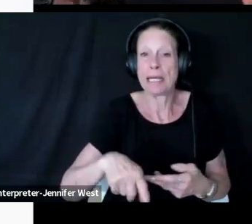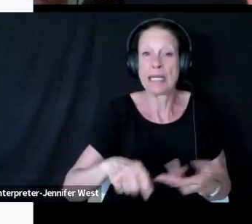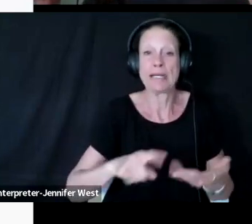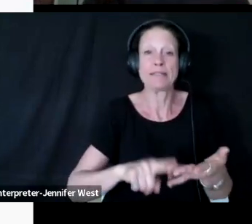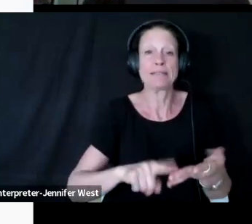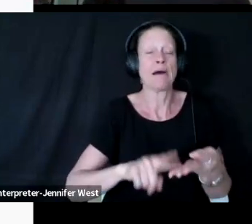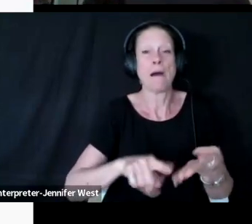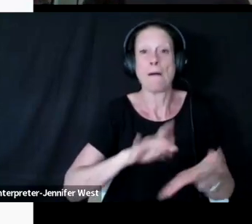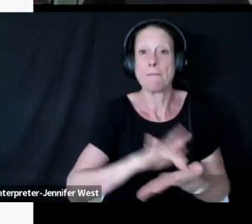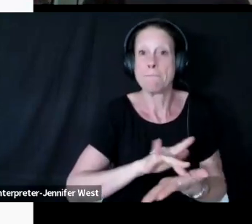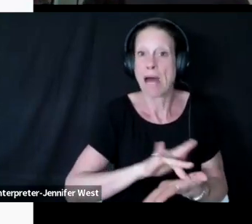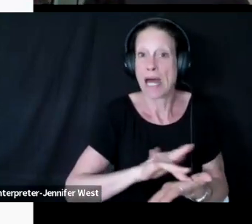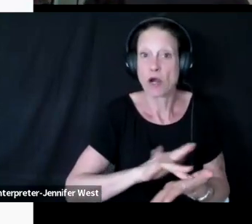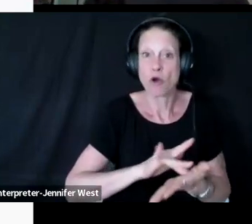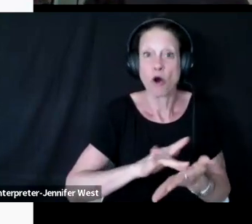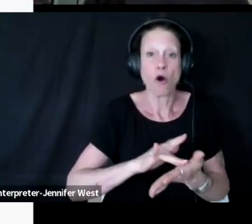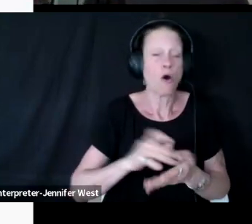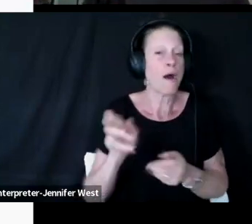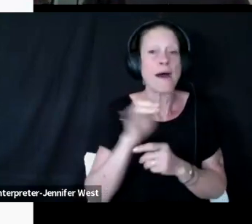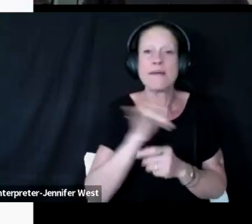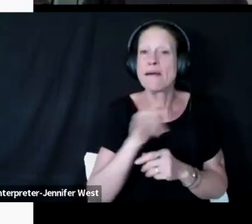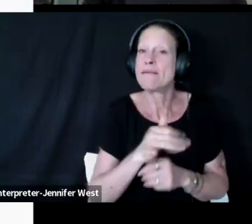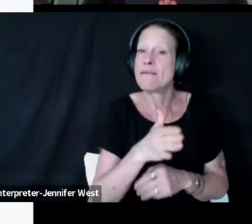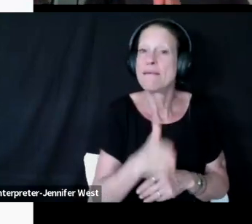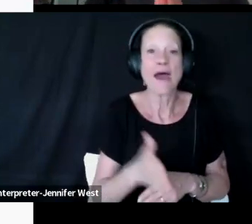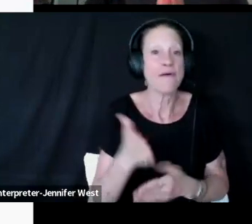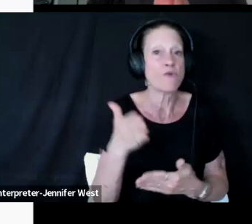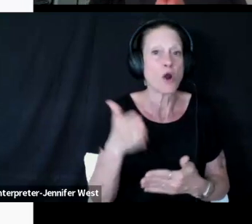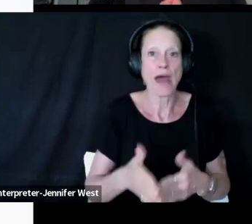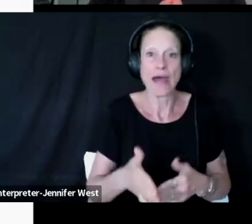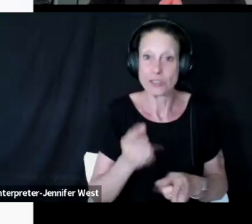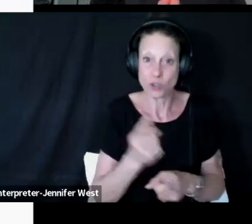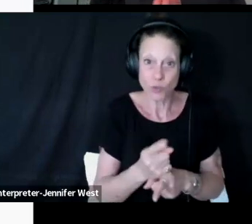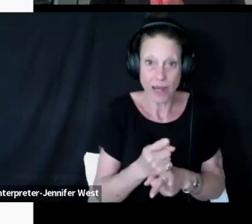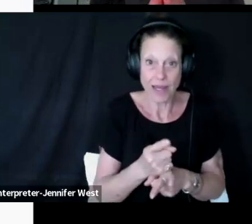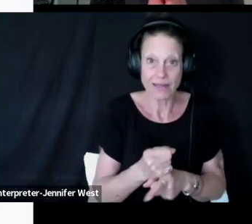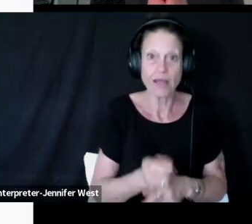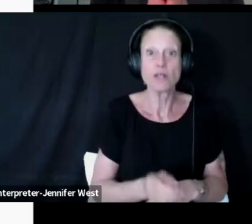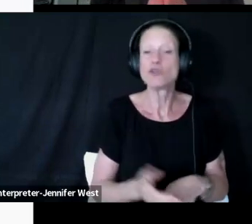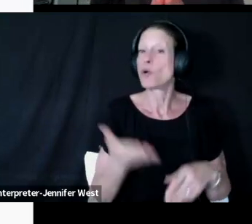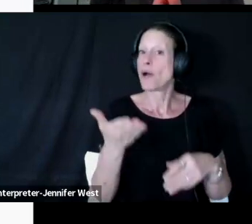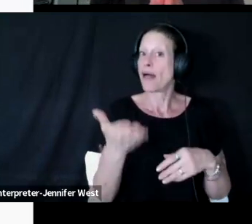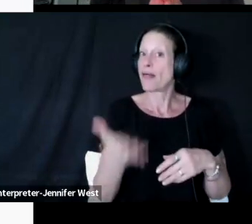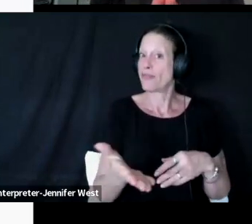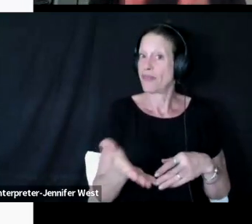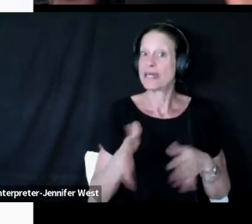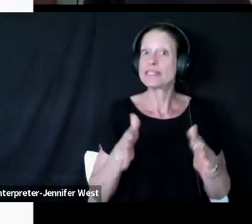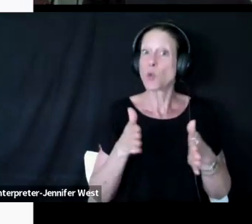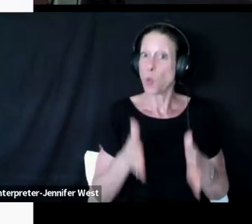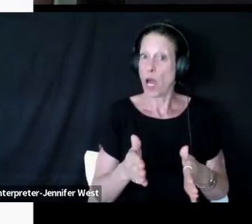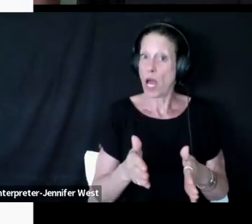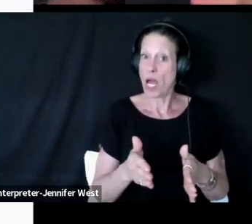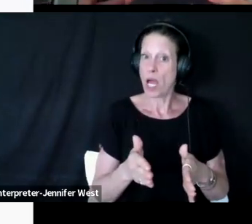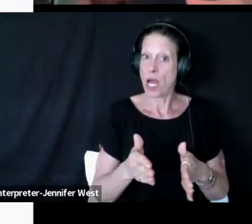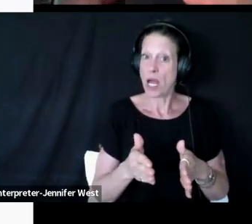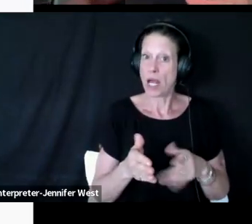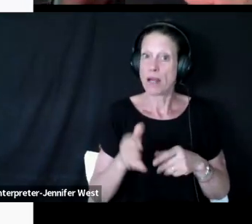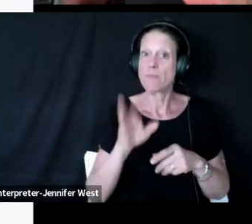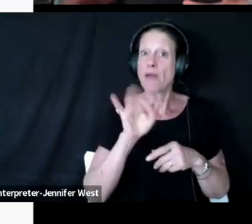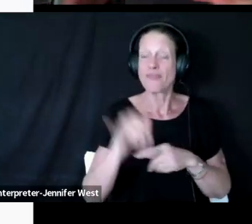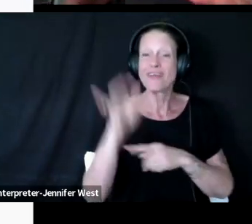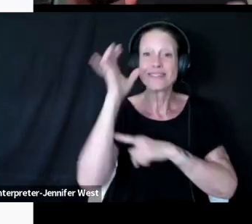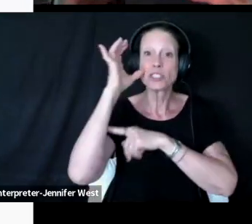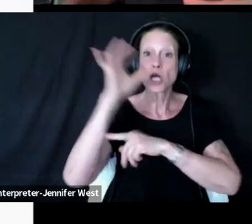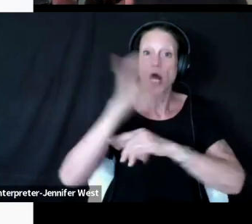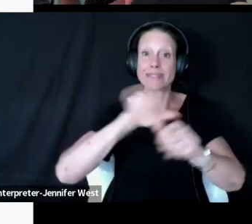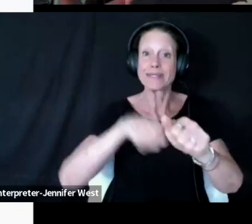kind of never ending. And so this is a way that the idea of the Danny Plan is everything stored